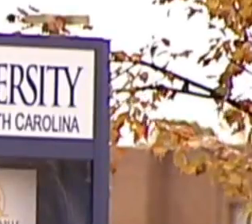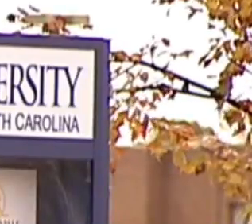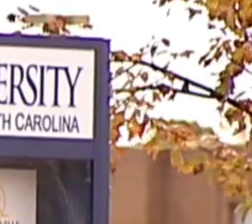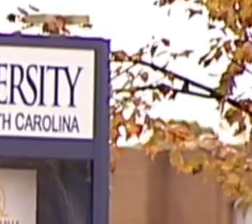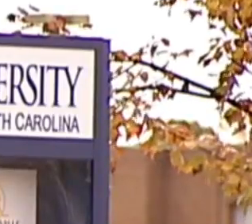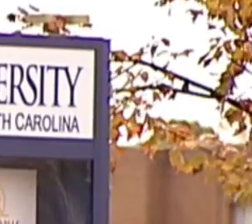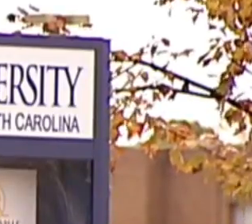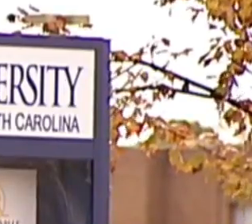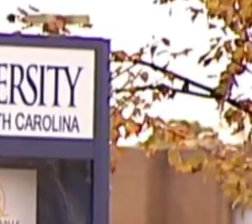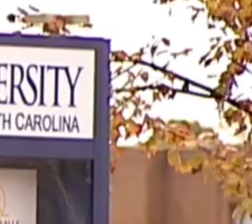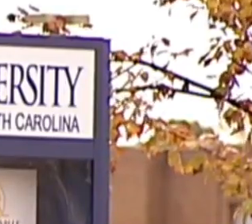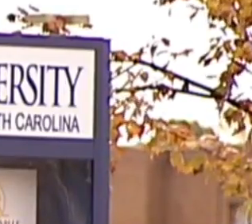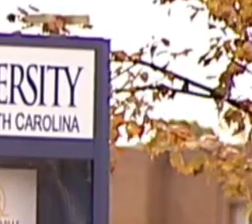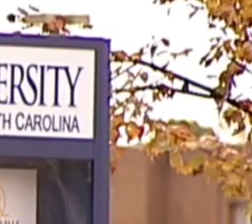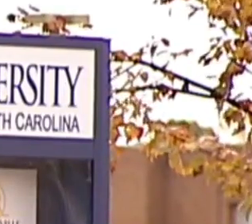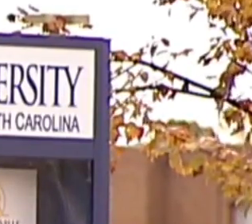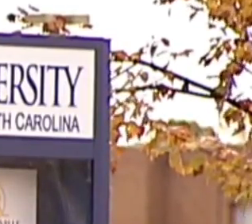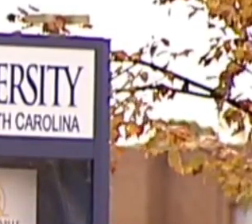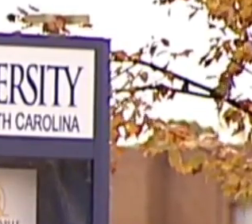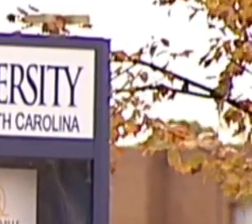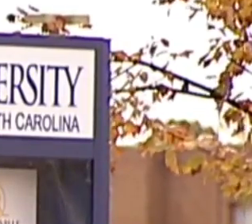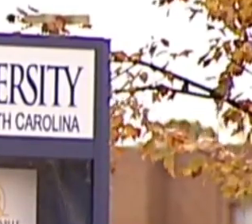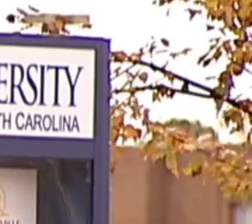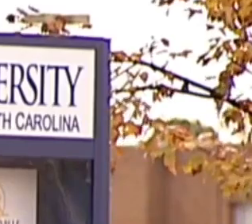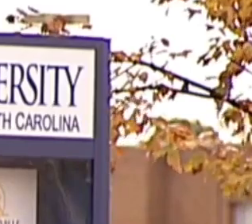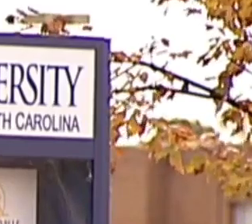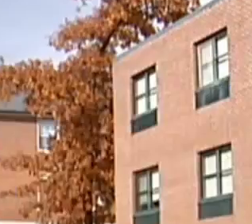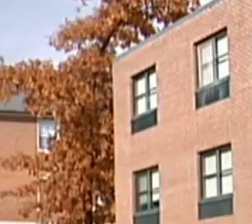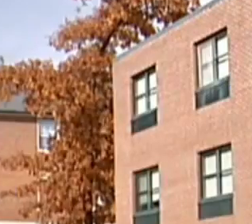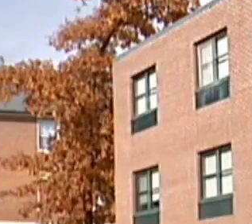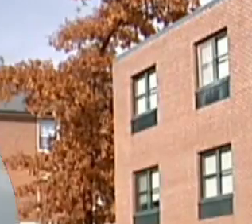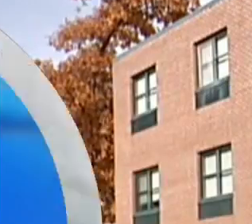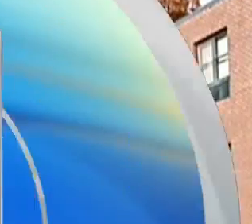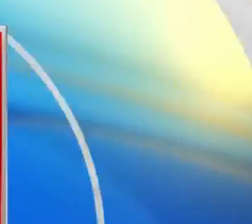money to pay for school, but most of it will go to her savings. Congratulations.